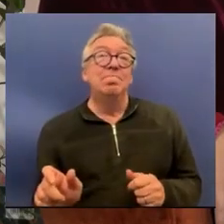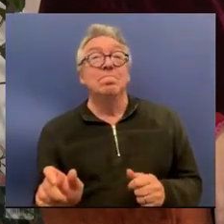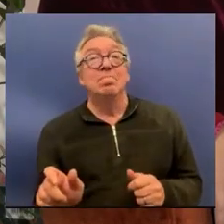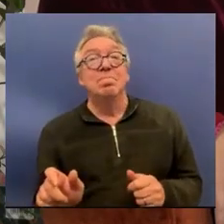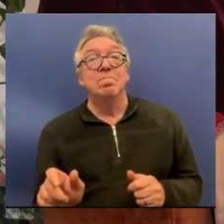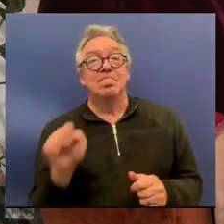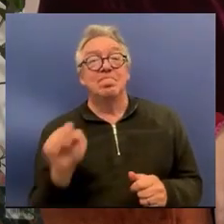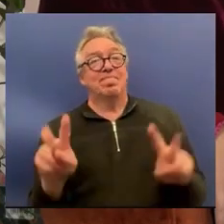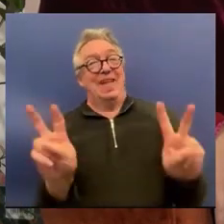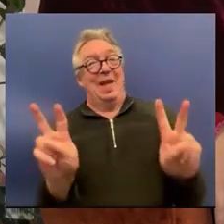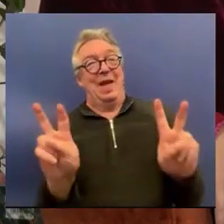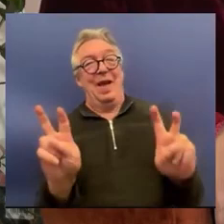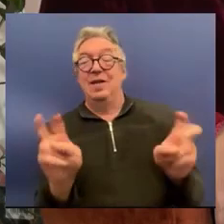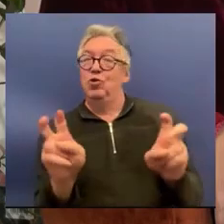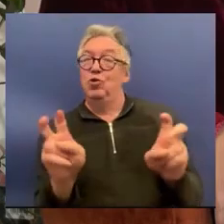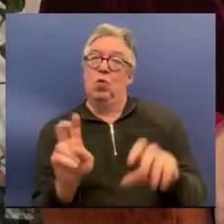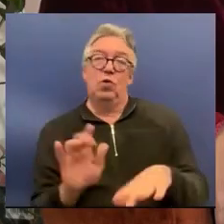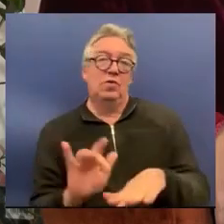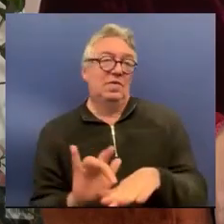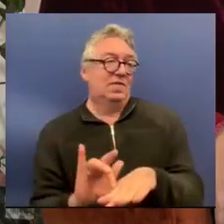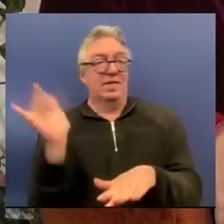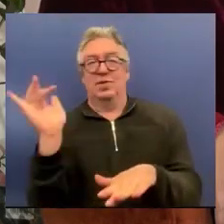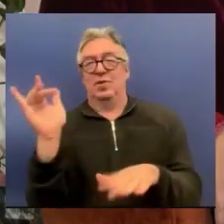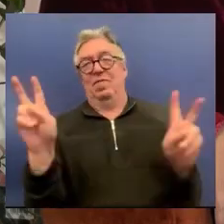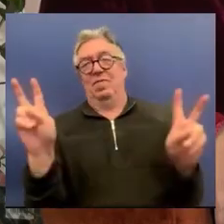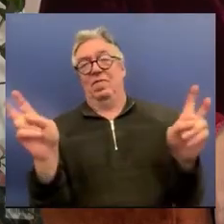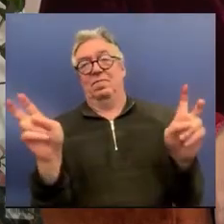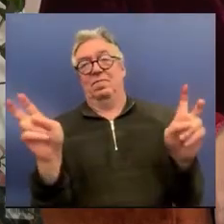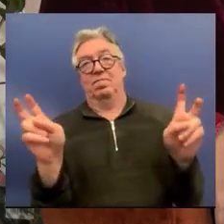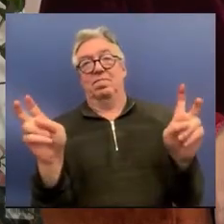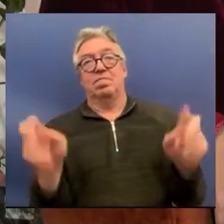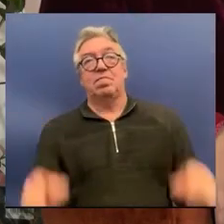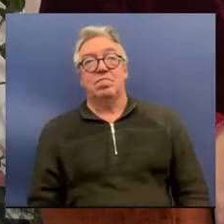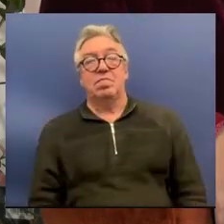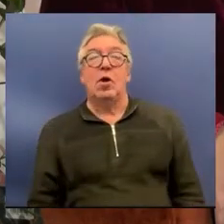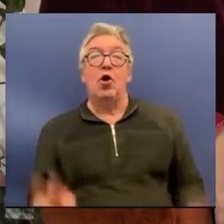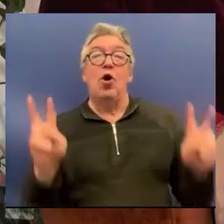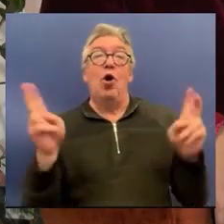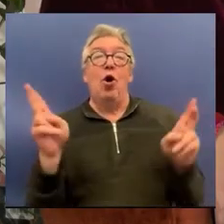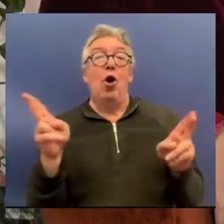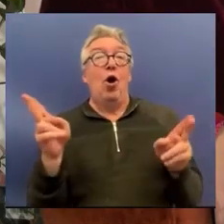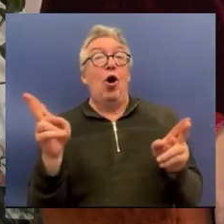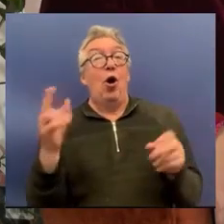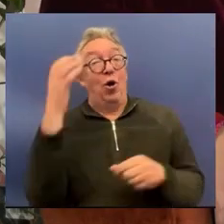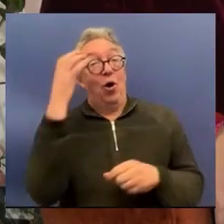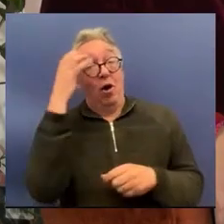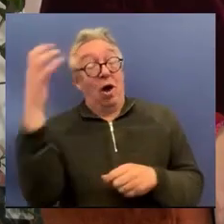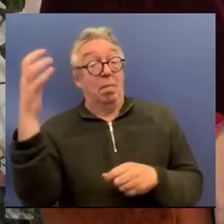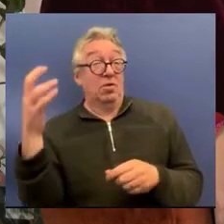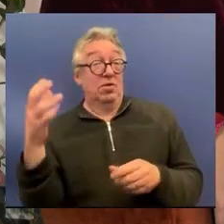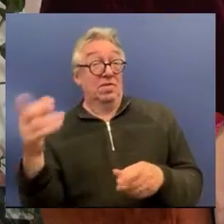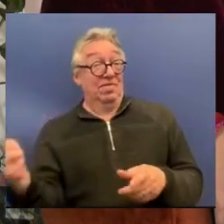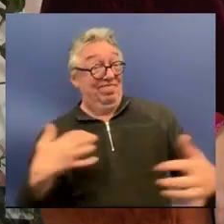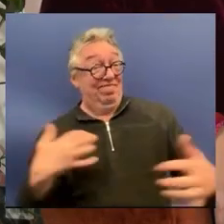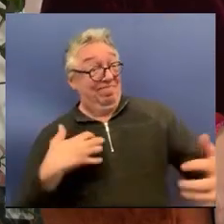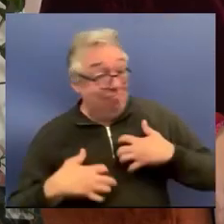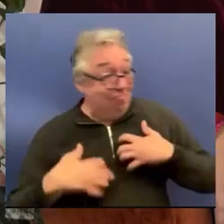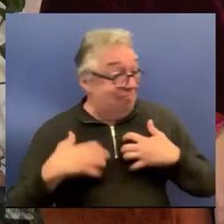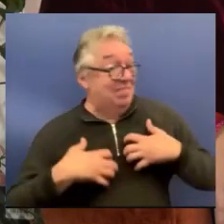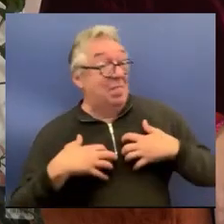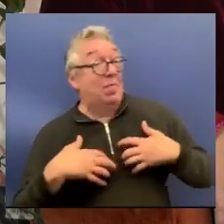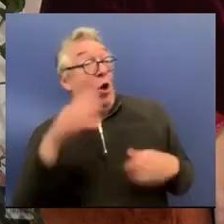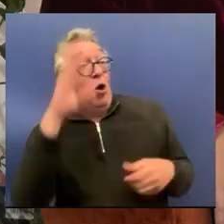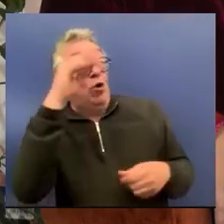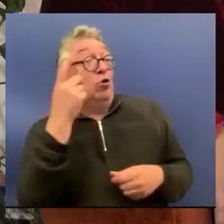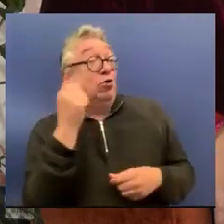the, say, the interest of public administrations in a gender perspective in public spaces, but we are trying, let's